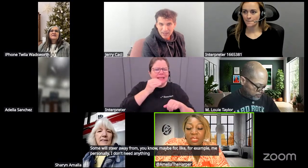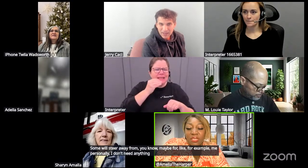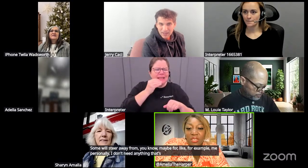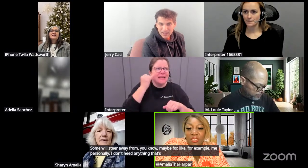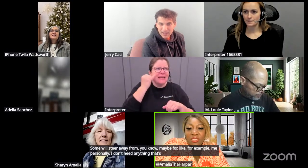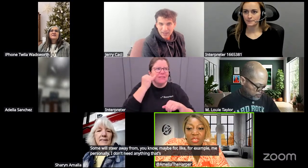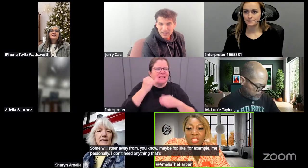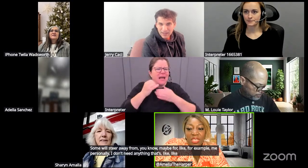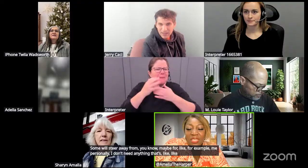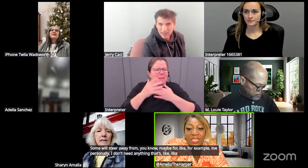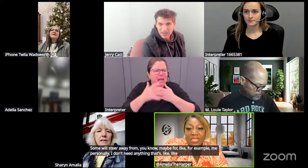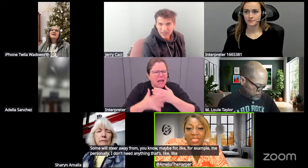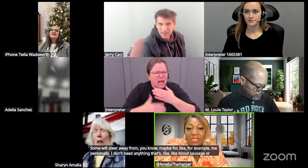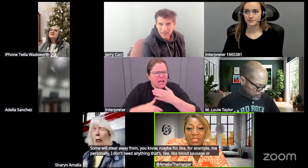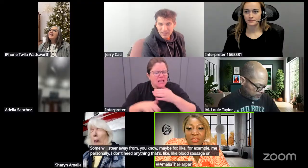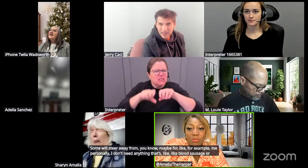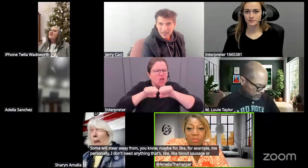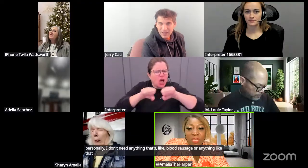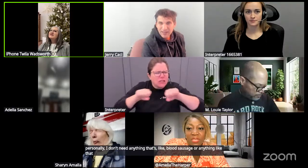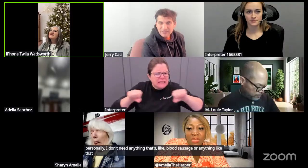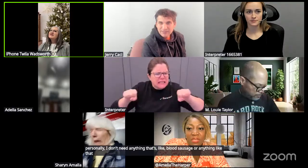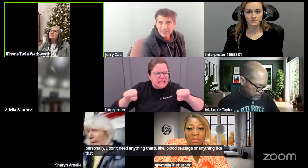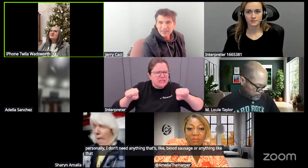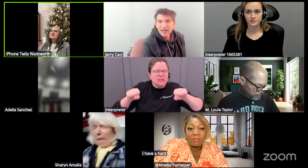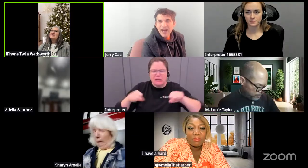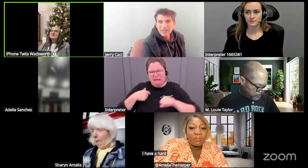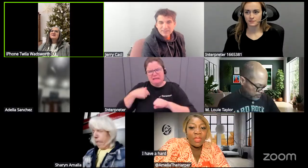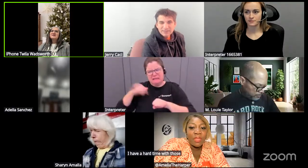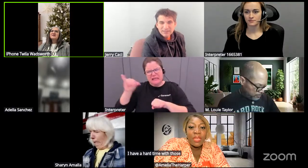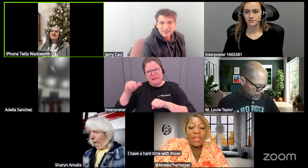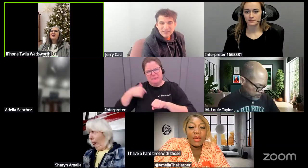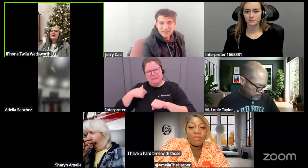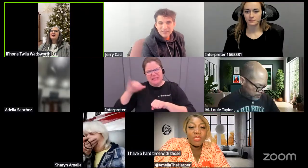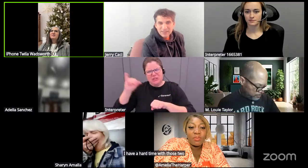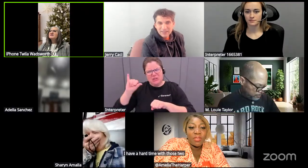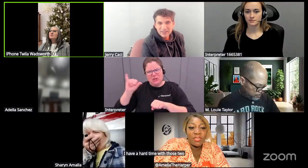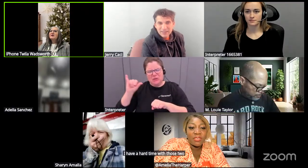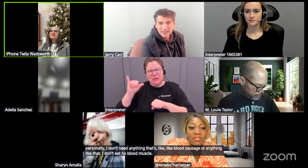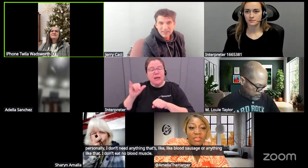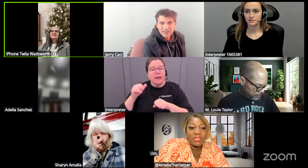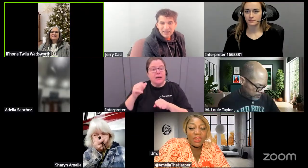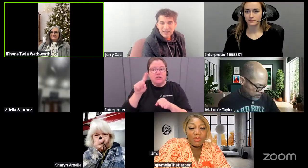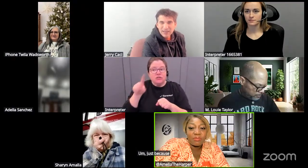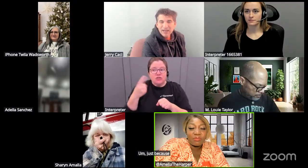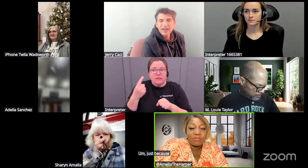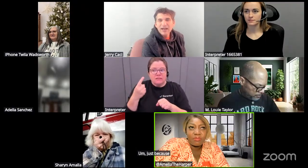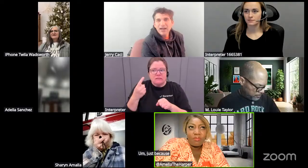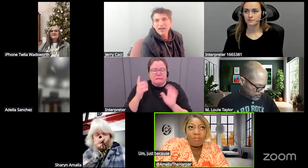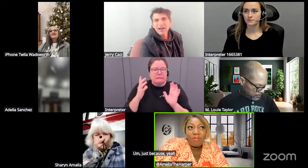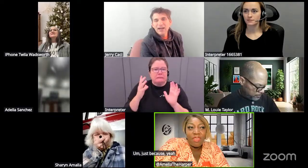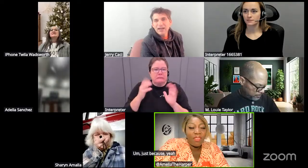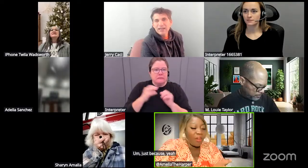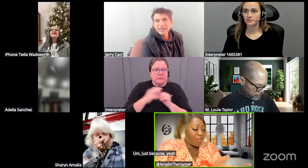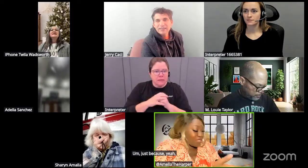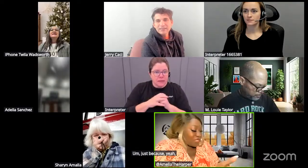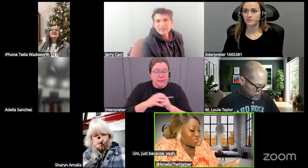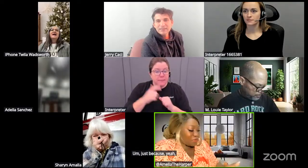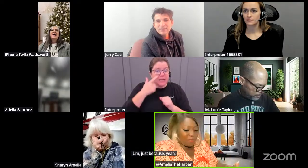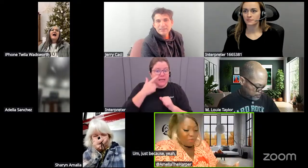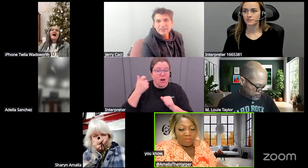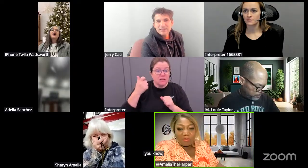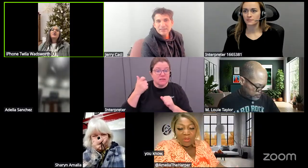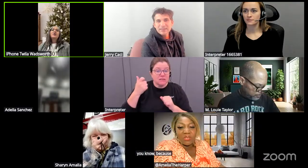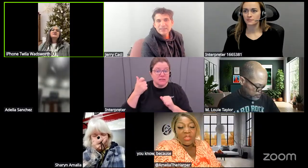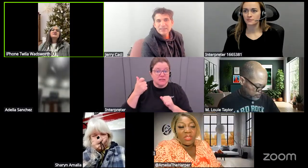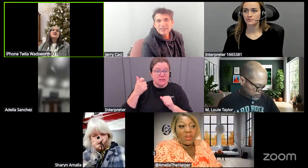blood sausage or anything like that. I don't eat no I have a blood, hard time with nothing. those too, or the Just what's the because, one? yeah, because it's just Well,